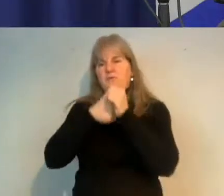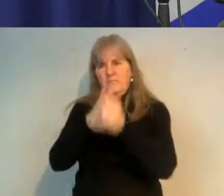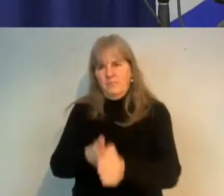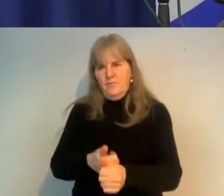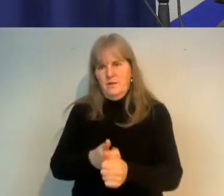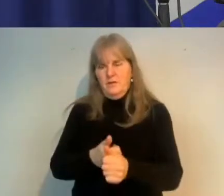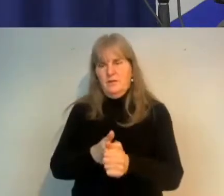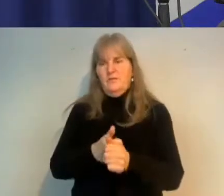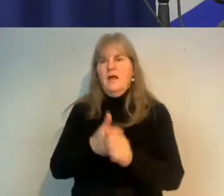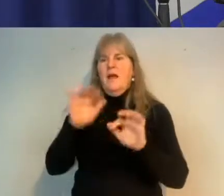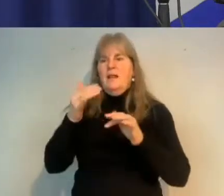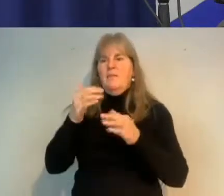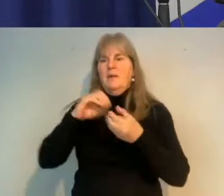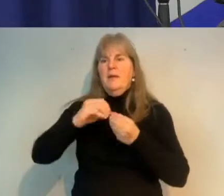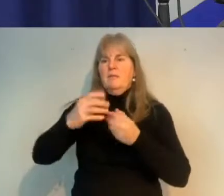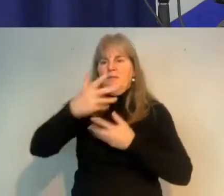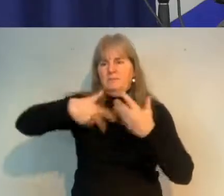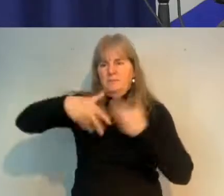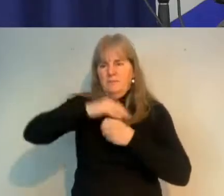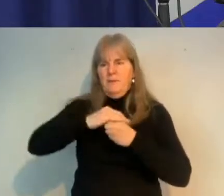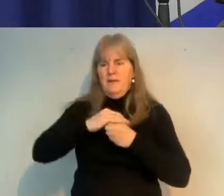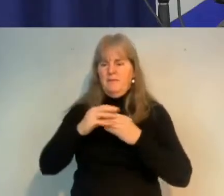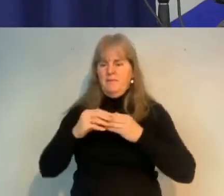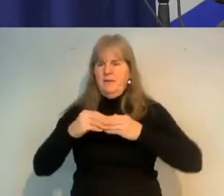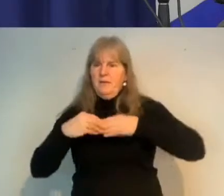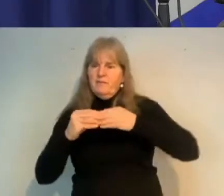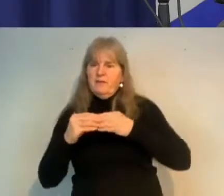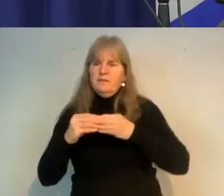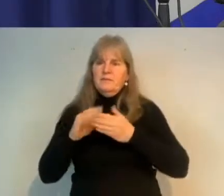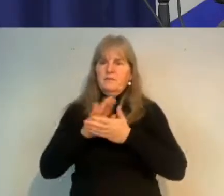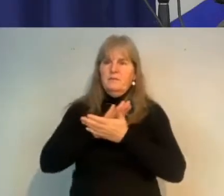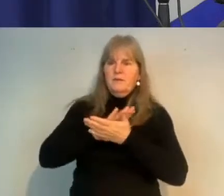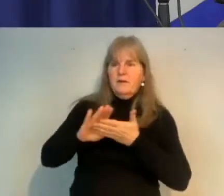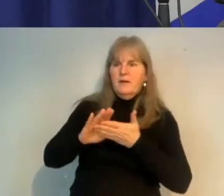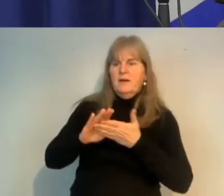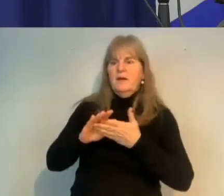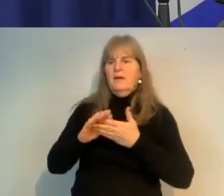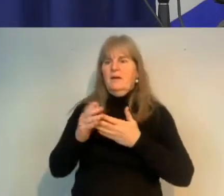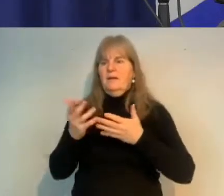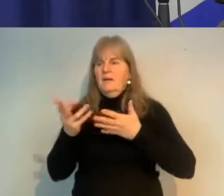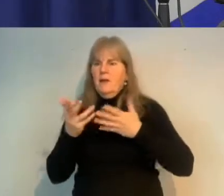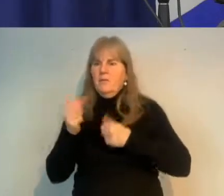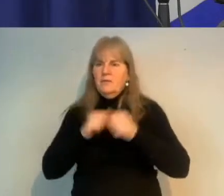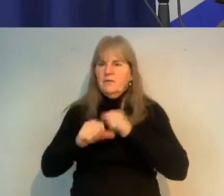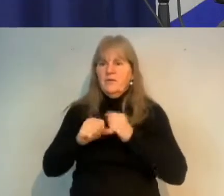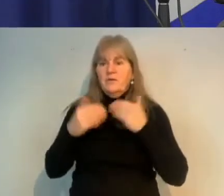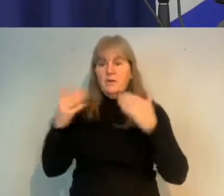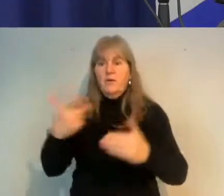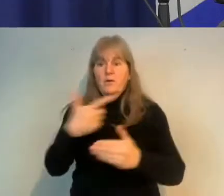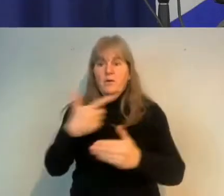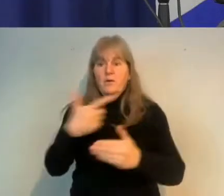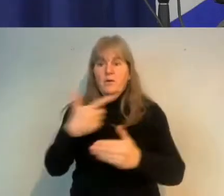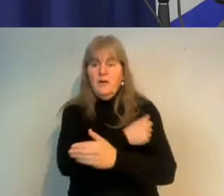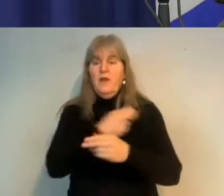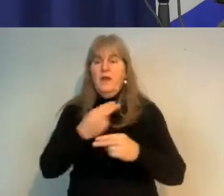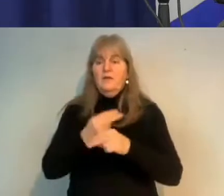down, be flexible, patient, and kind as things change, get vaccinated, and use our COVID